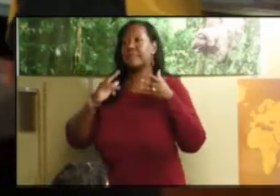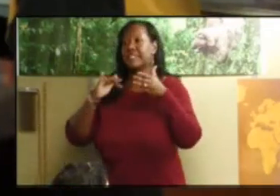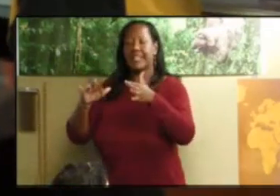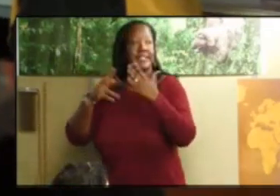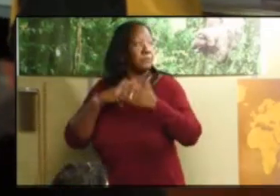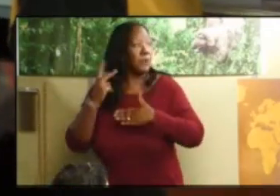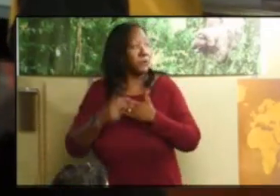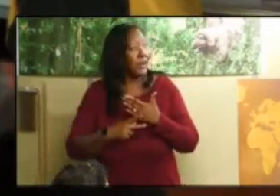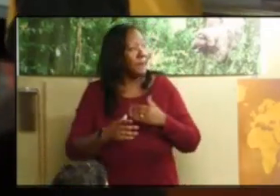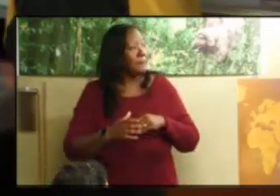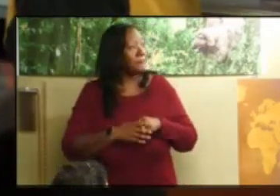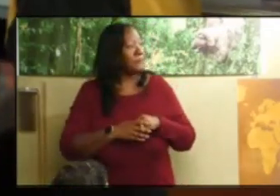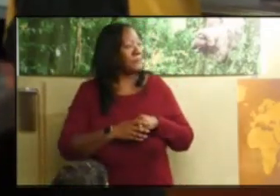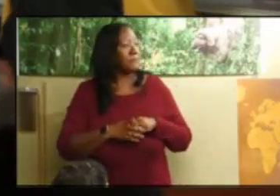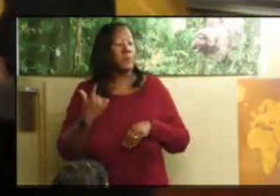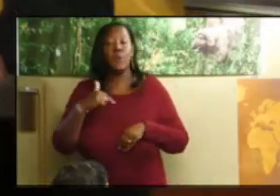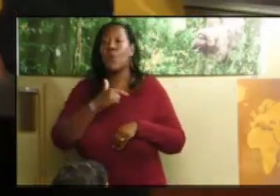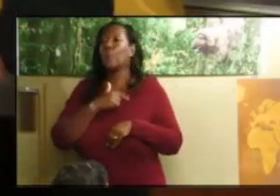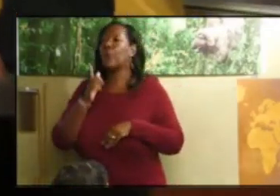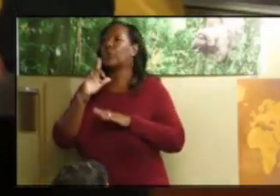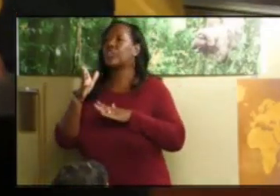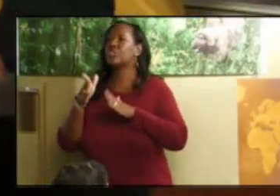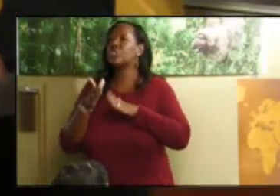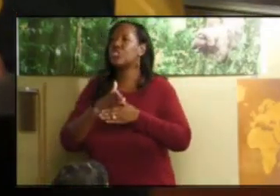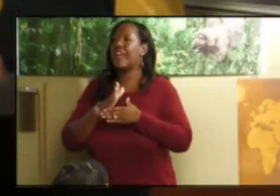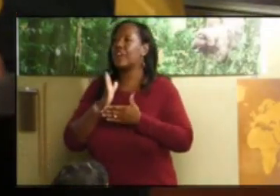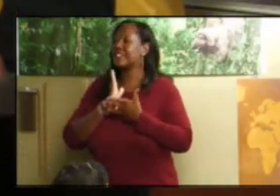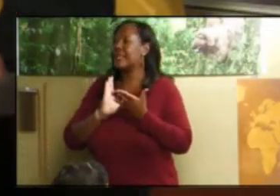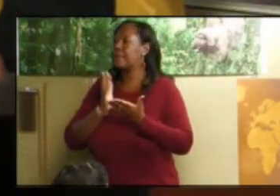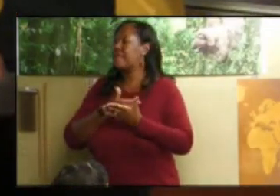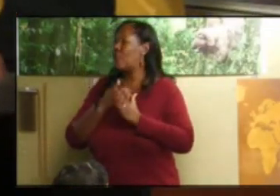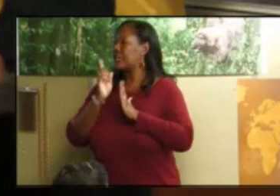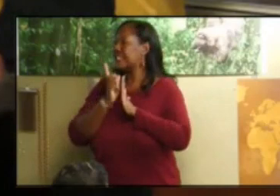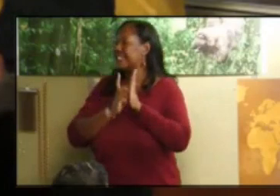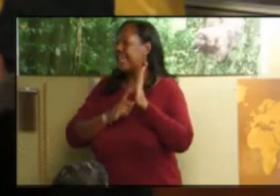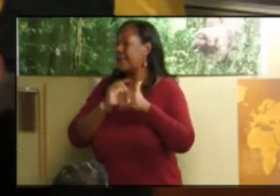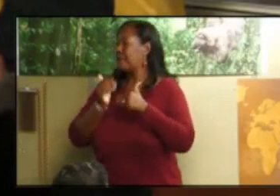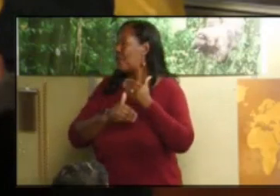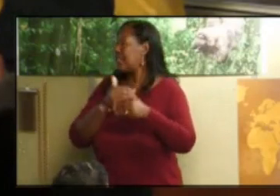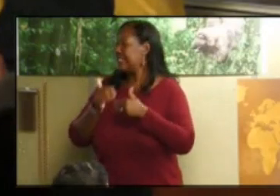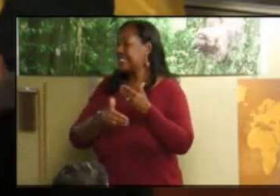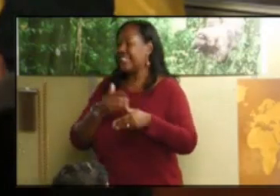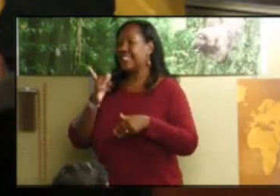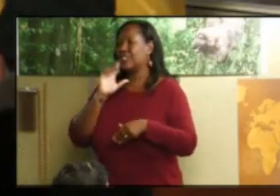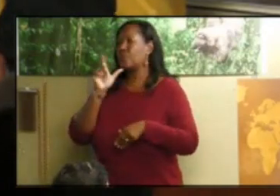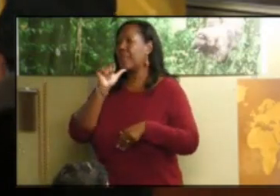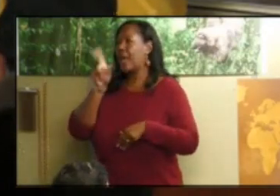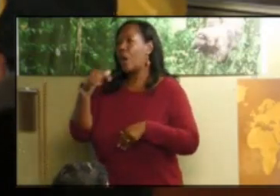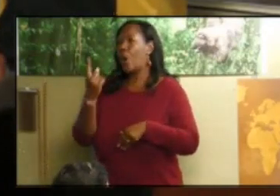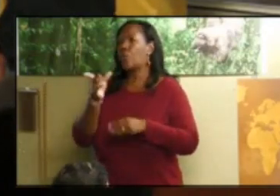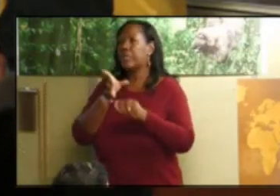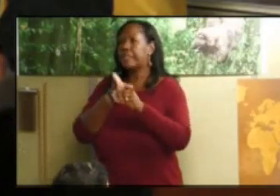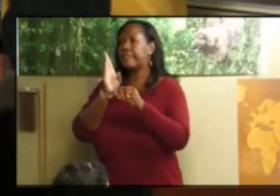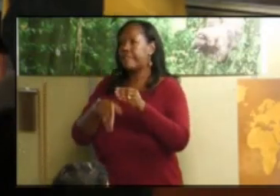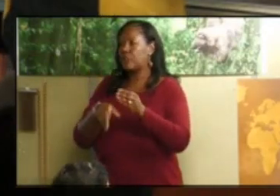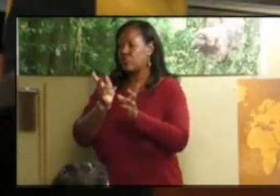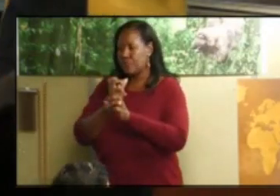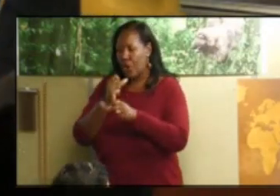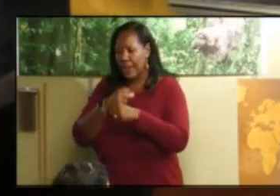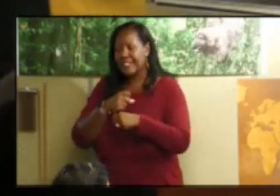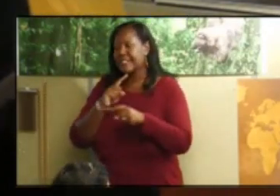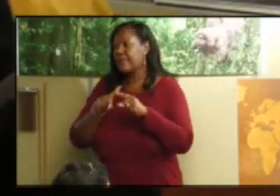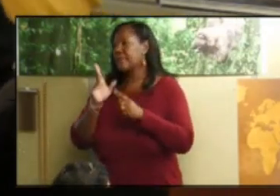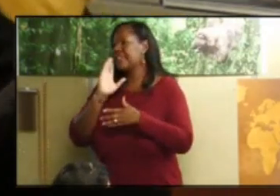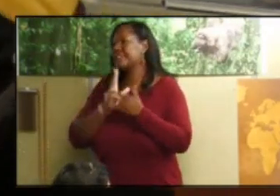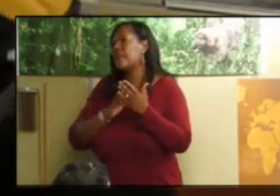We're going to share with you some of our design process. So we're looking not just at the finished product, but some of the considerations